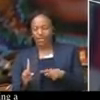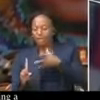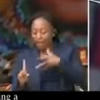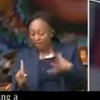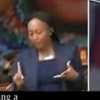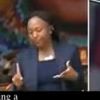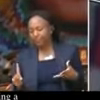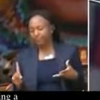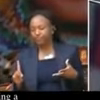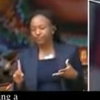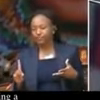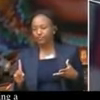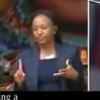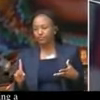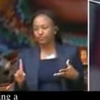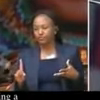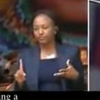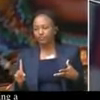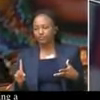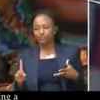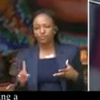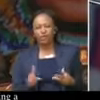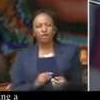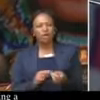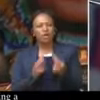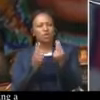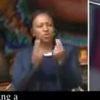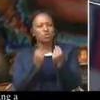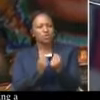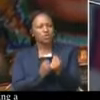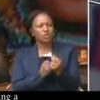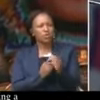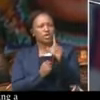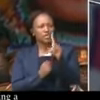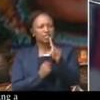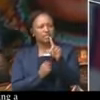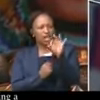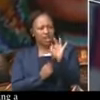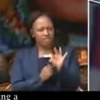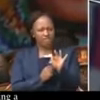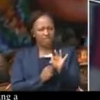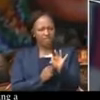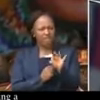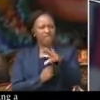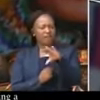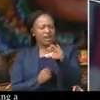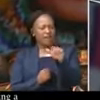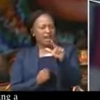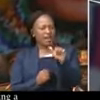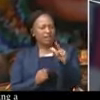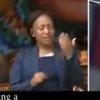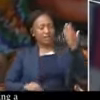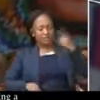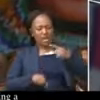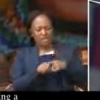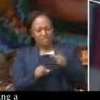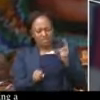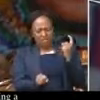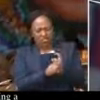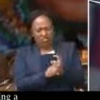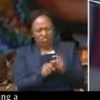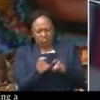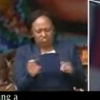Mama, the UDF cabal is here. The cabal that rejected you